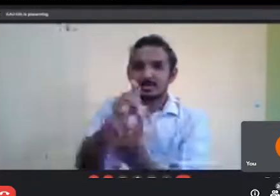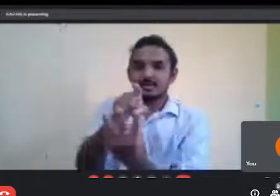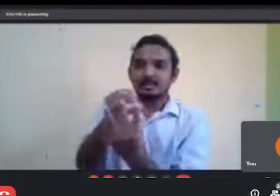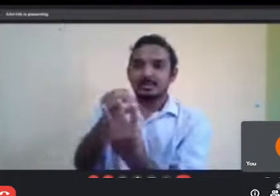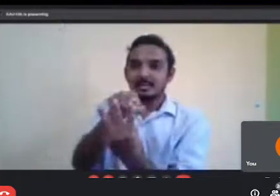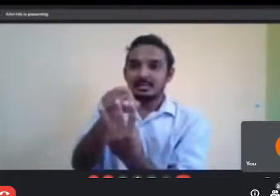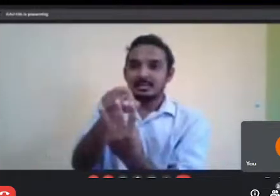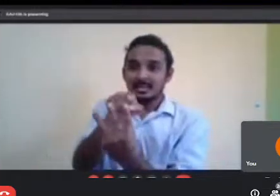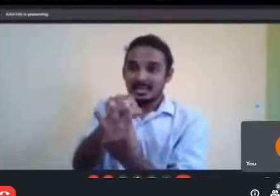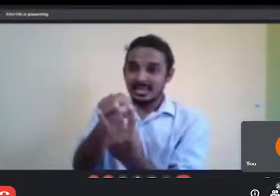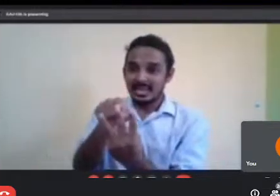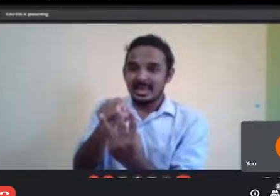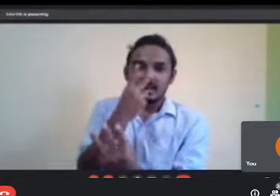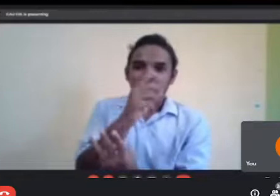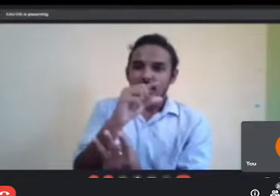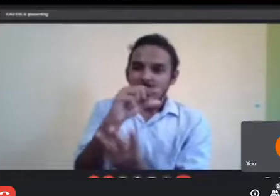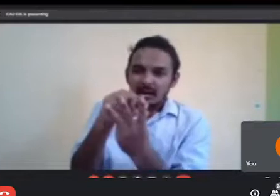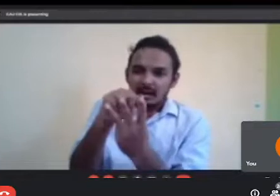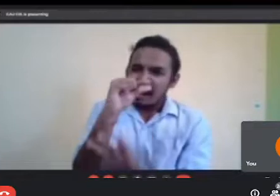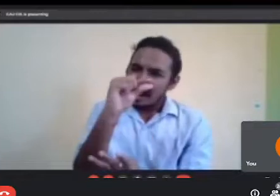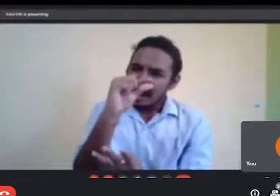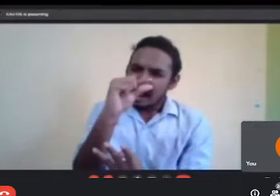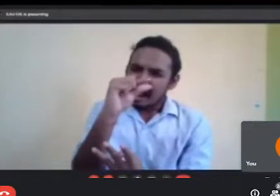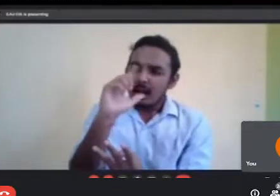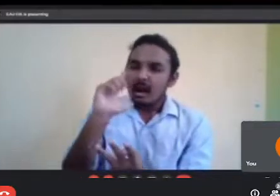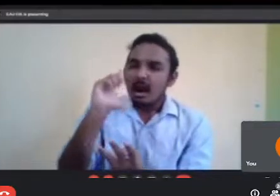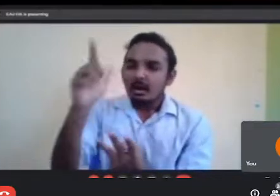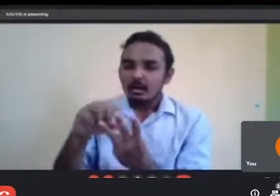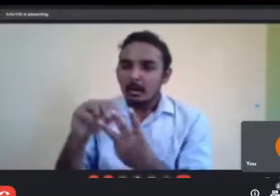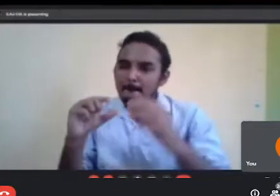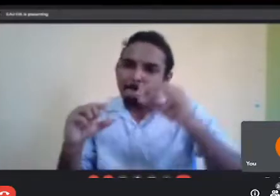We are talking about the 2016 cohort,